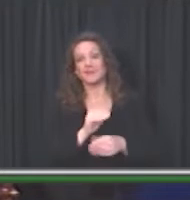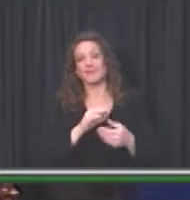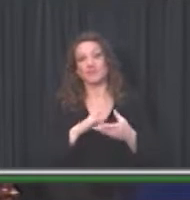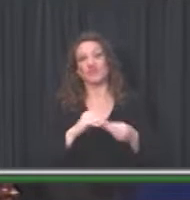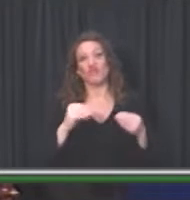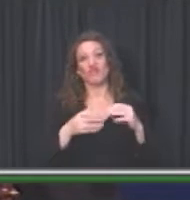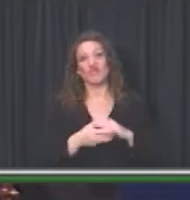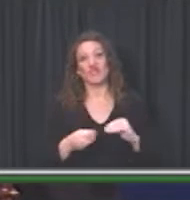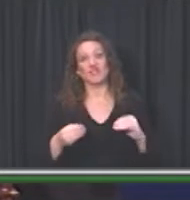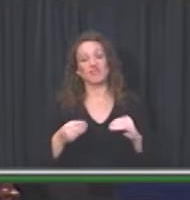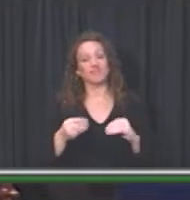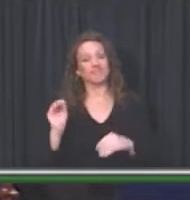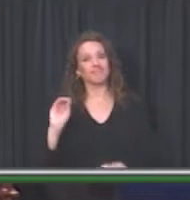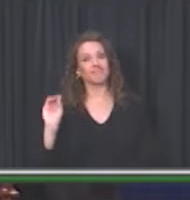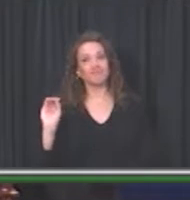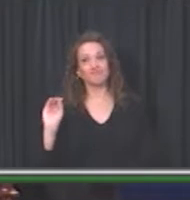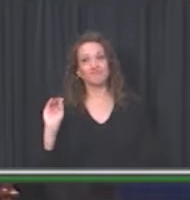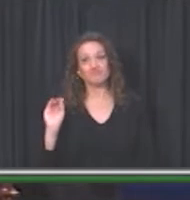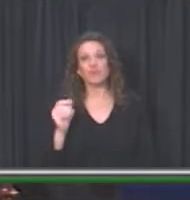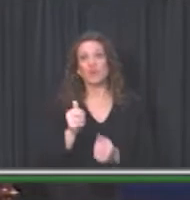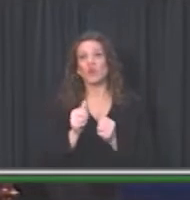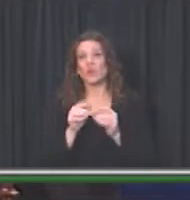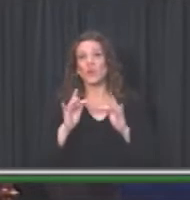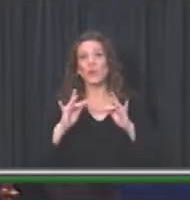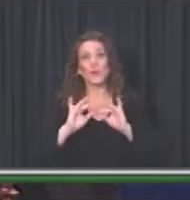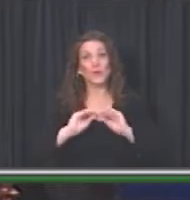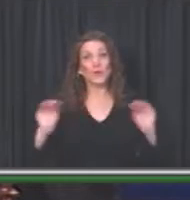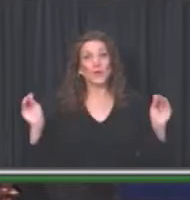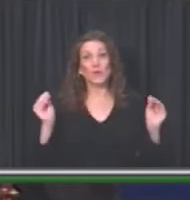That group that went to bed without the hug.